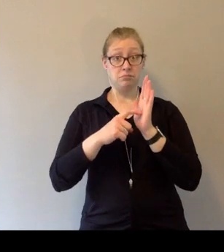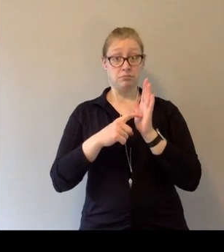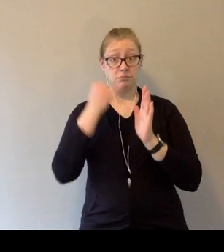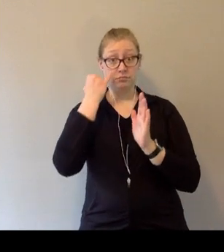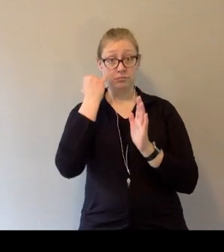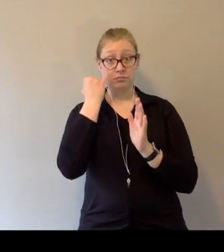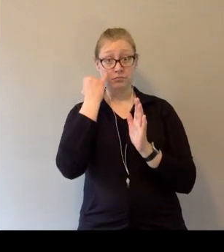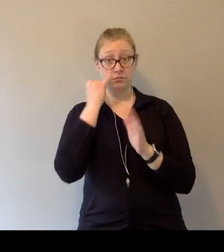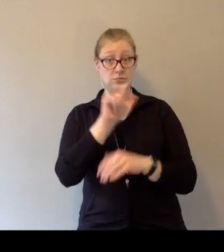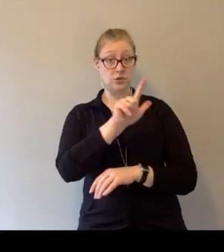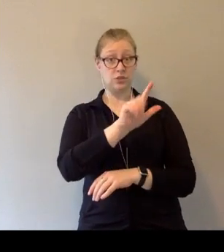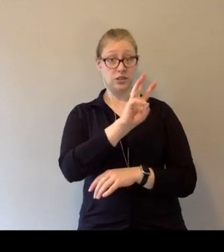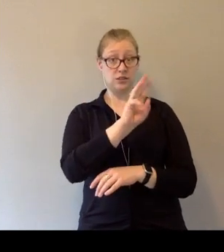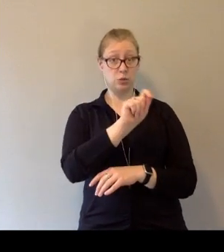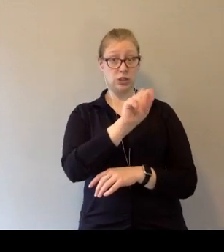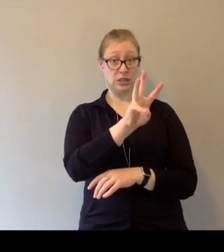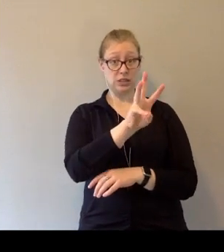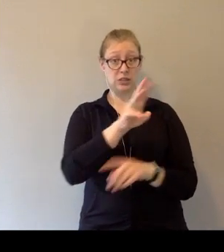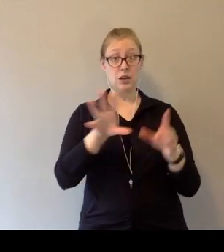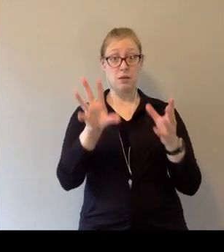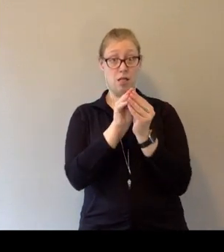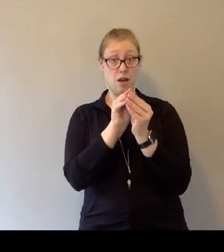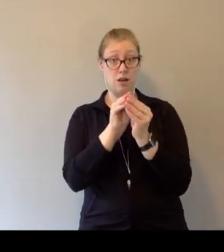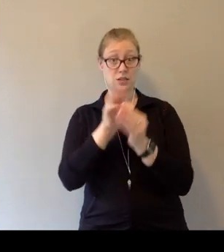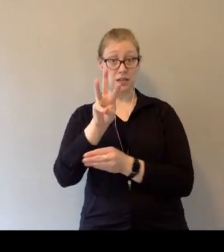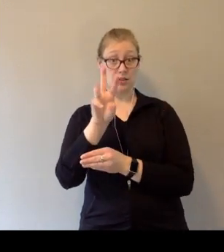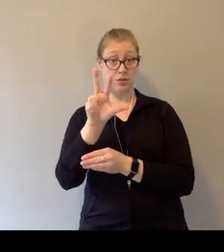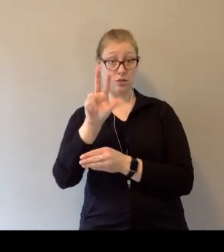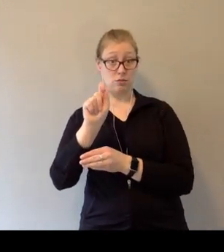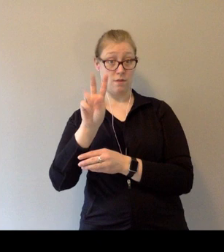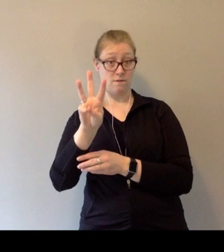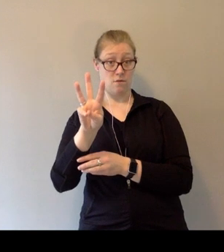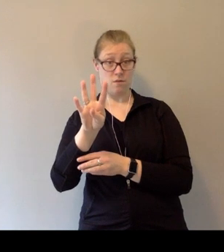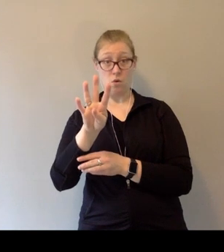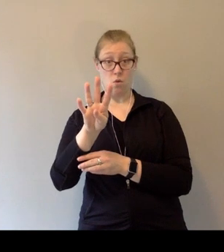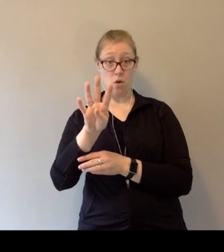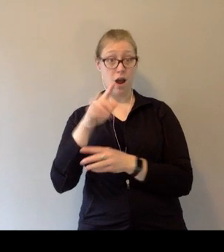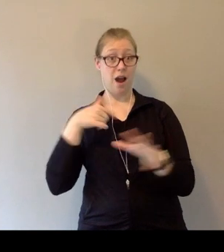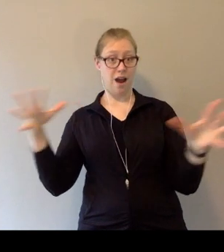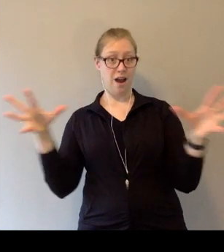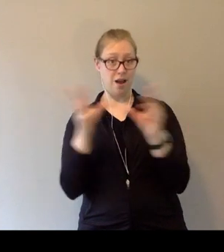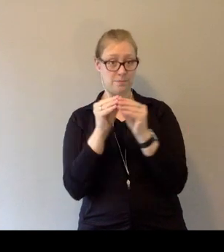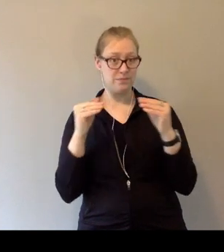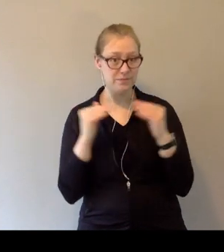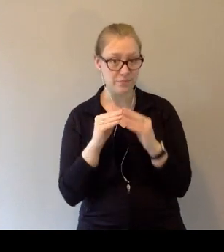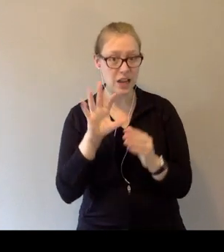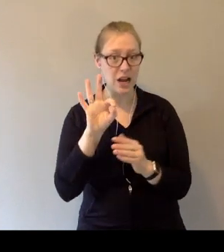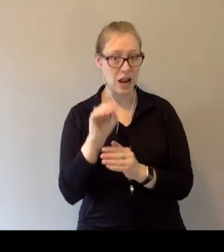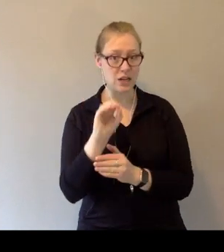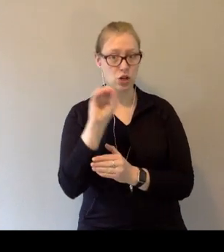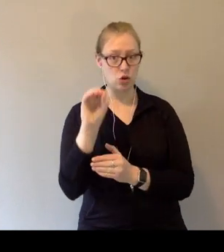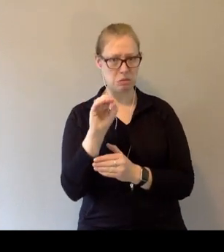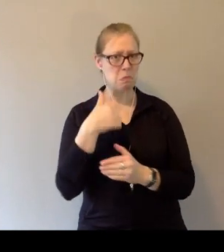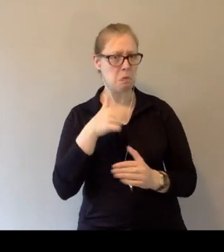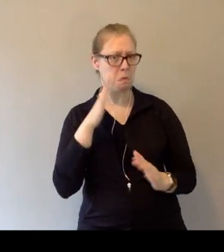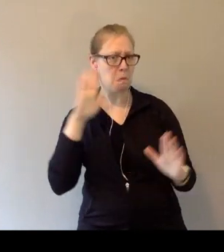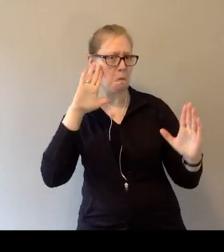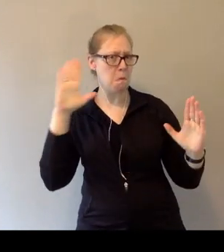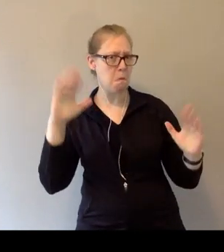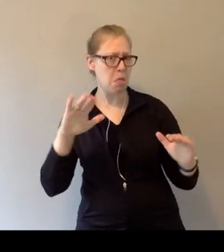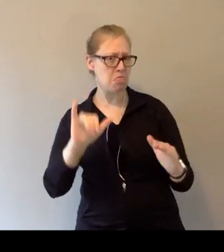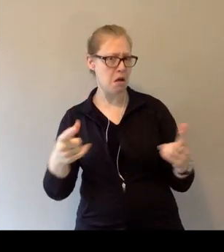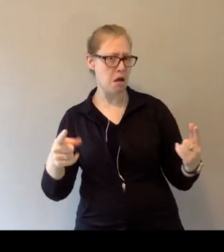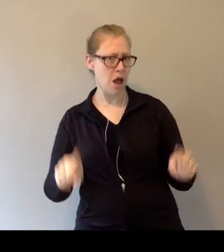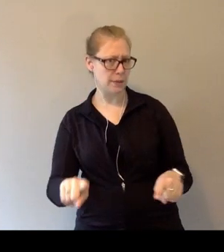plus 63.4, I get 90 degrees, which we would expect, because we know that the sum of the acute angles in a right triangle are